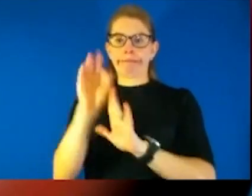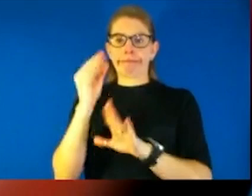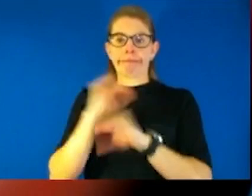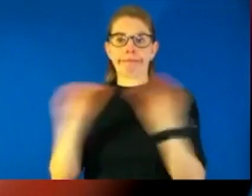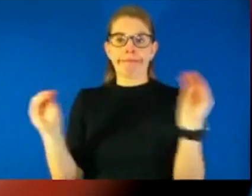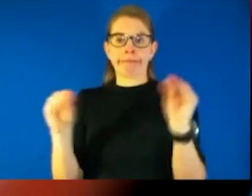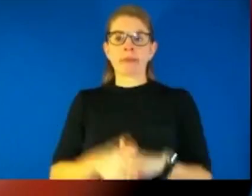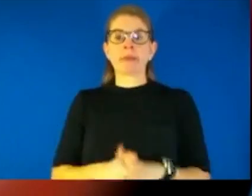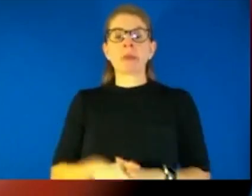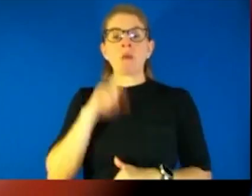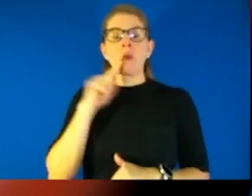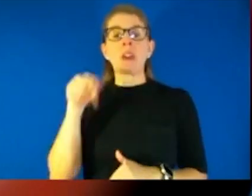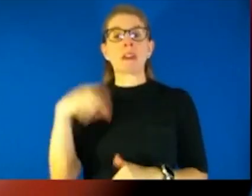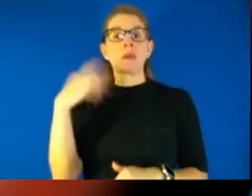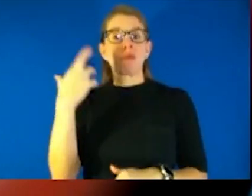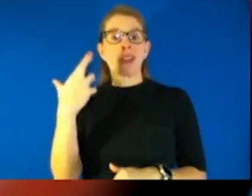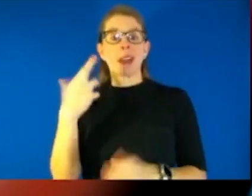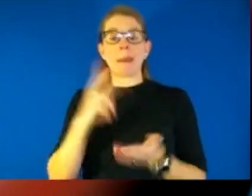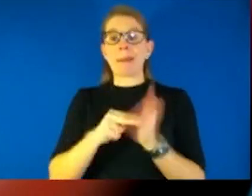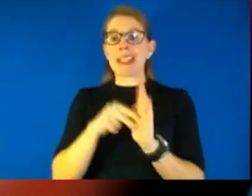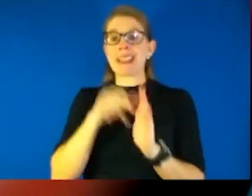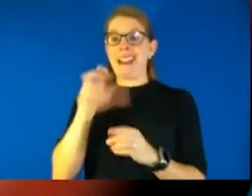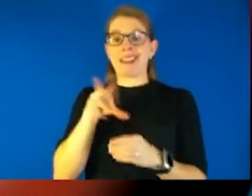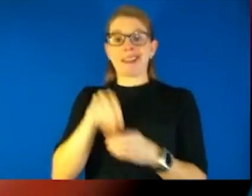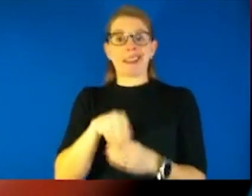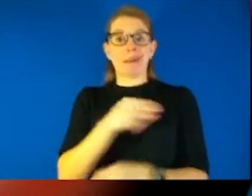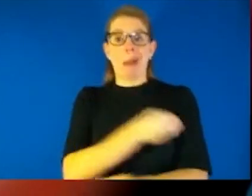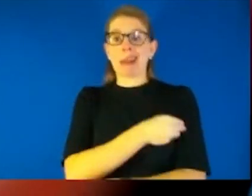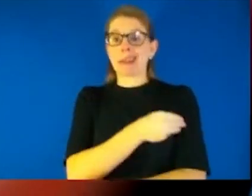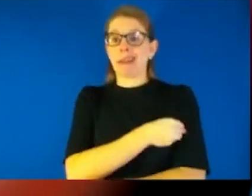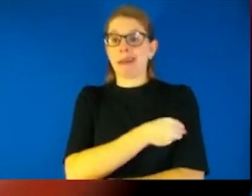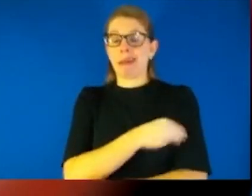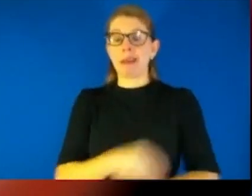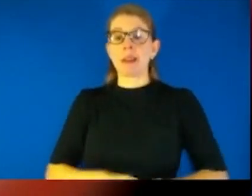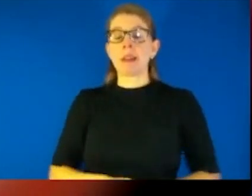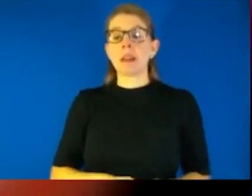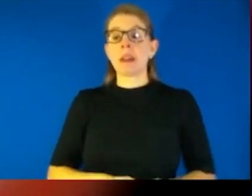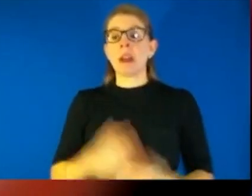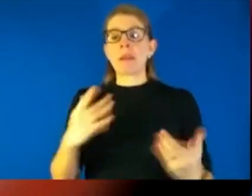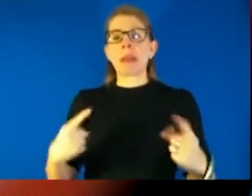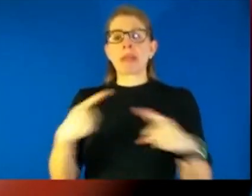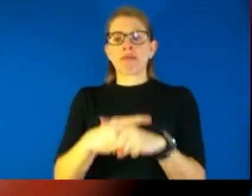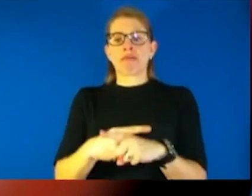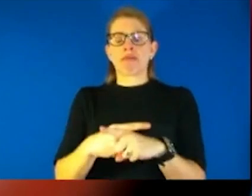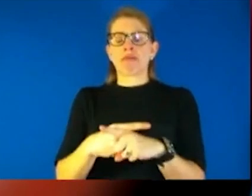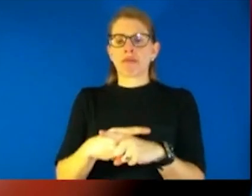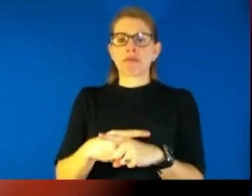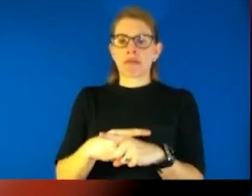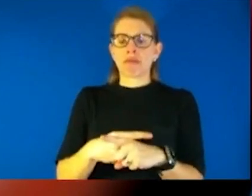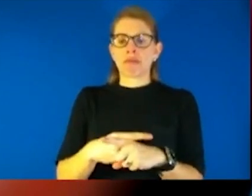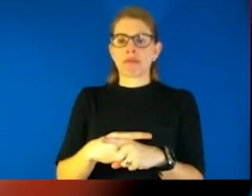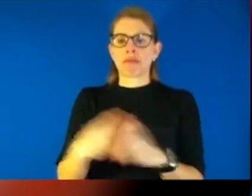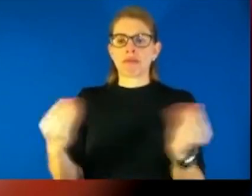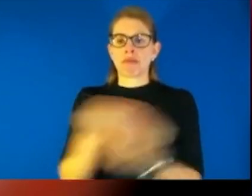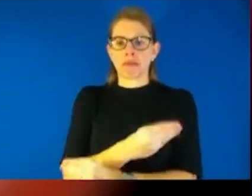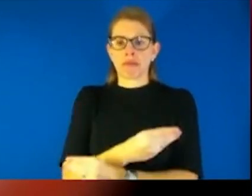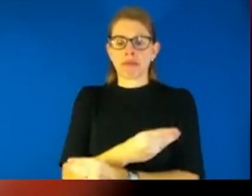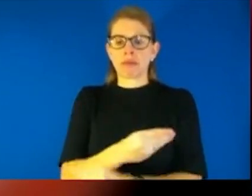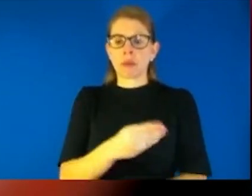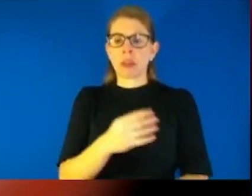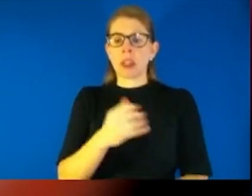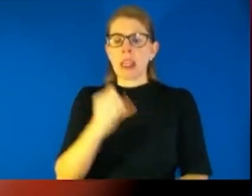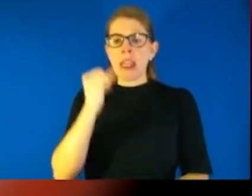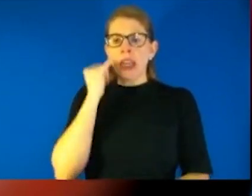for this reason, the virus is not in muscles. There could be a cross-contamination that if deer are dressed in the